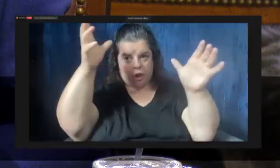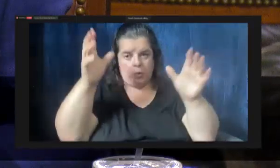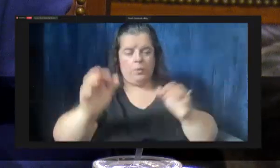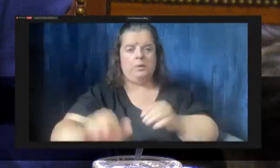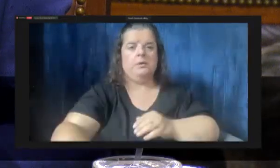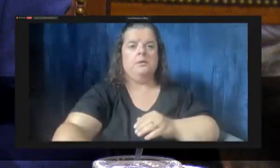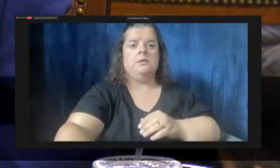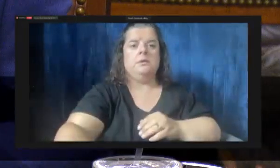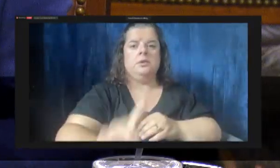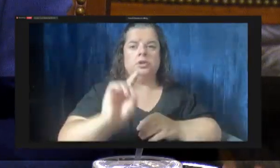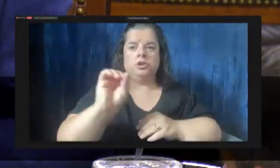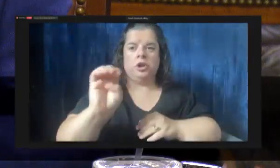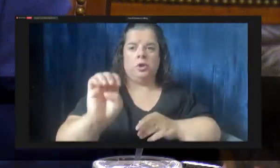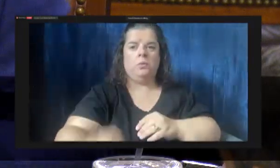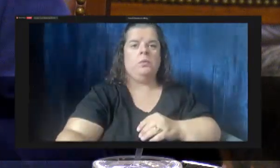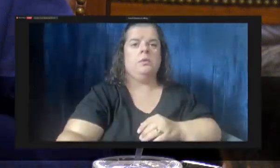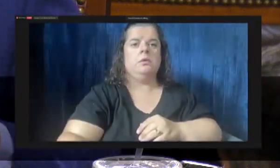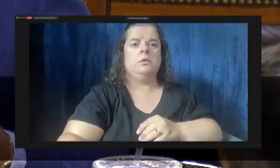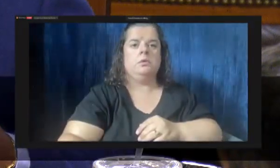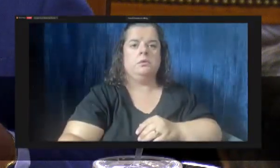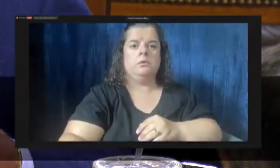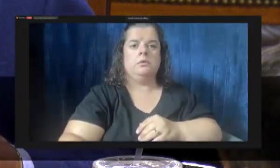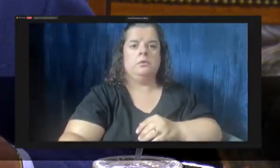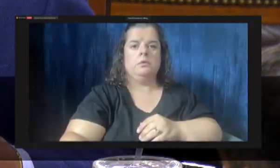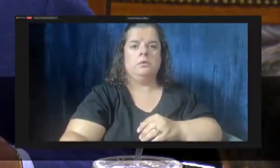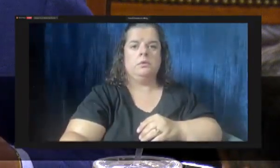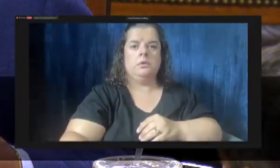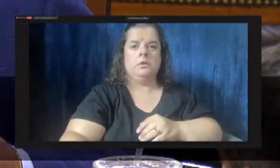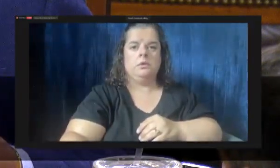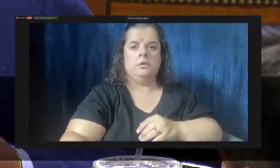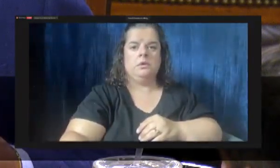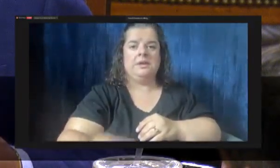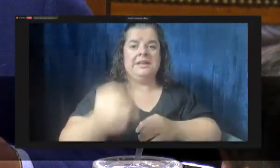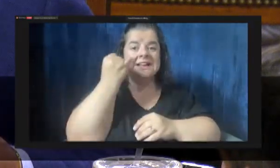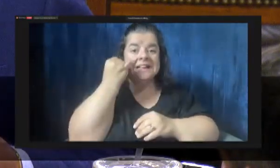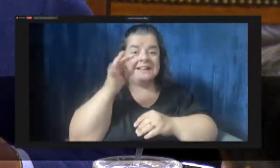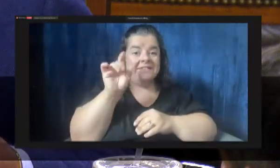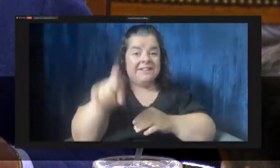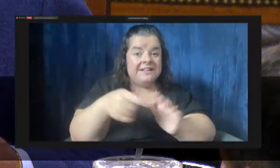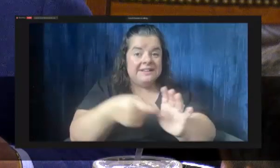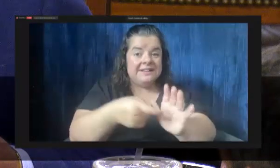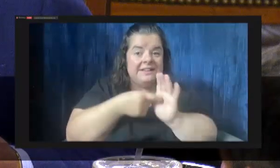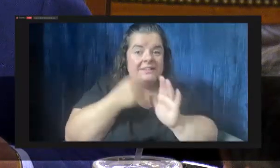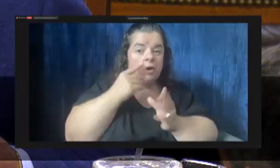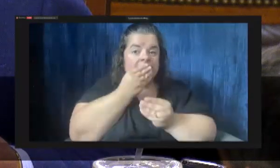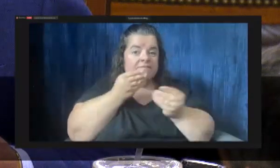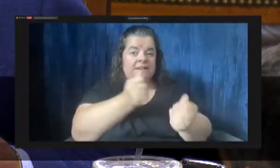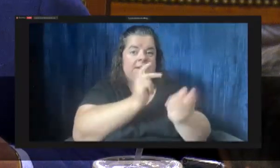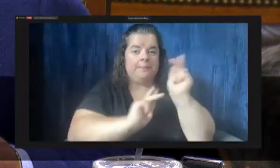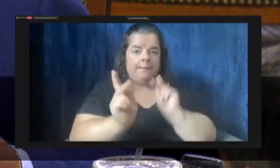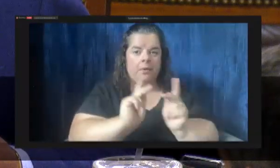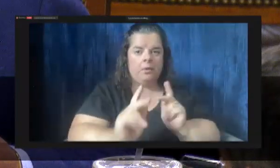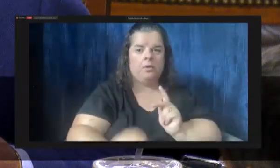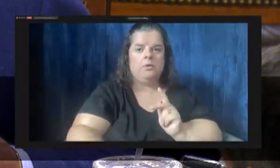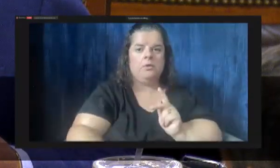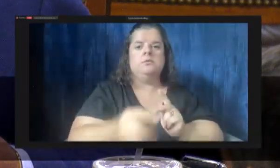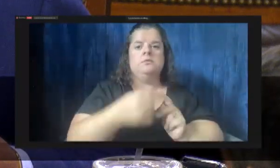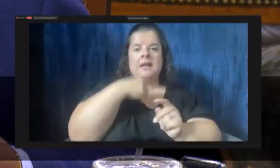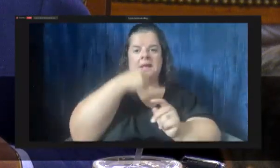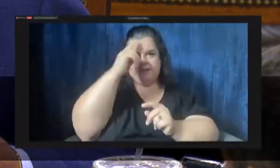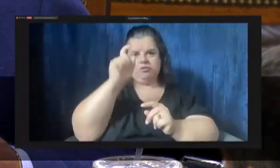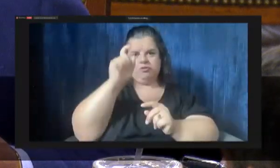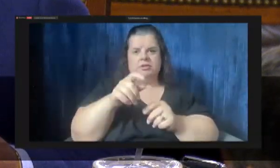What I'm getting to is, if there's the need, which I believe there is, to feed people, you know, I think we should get the